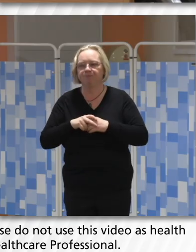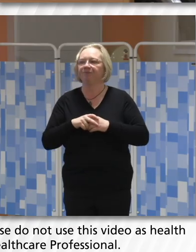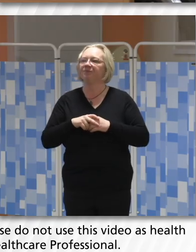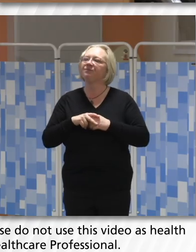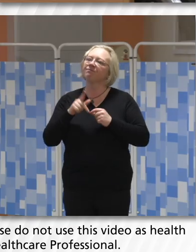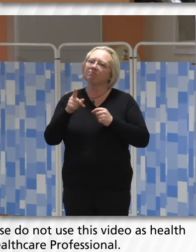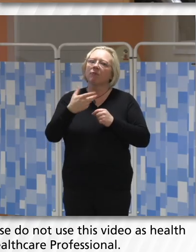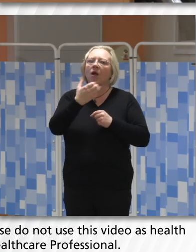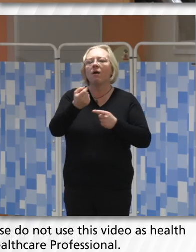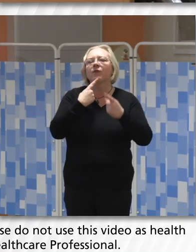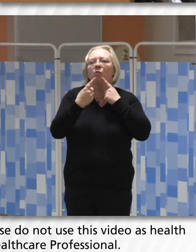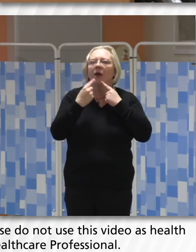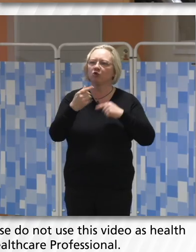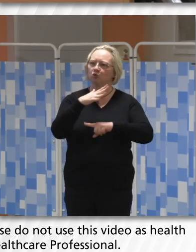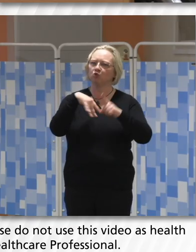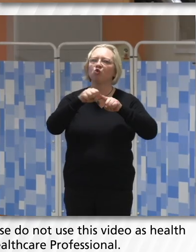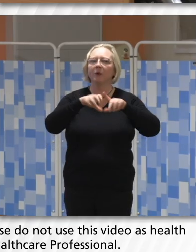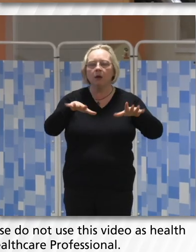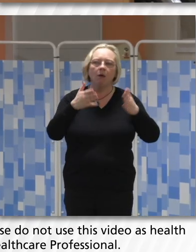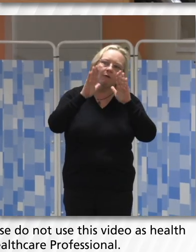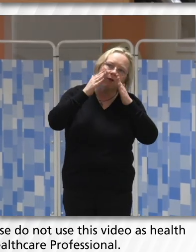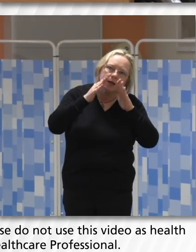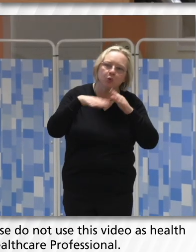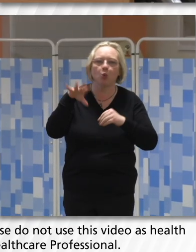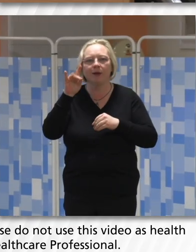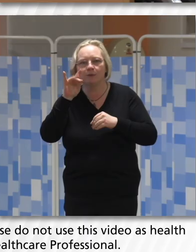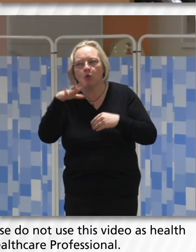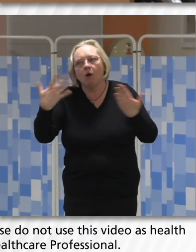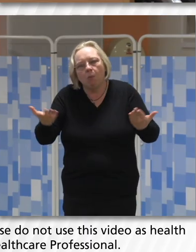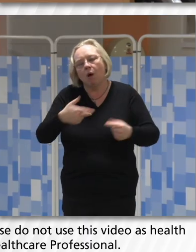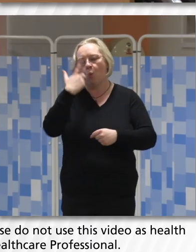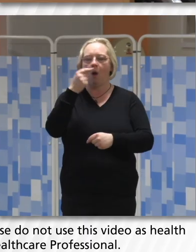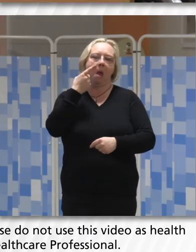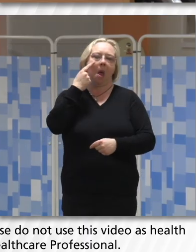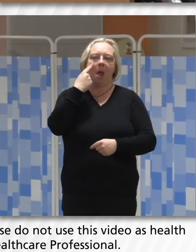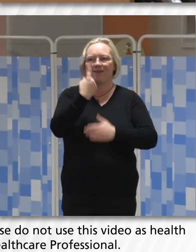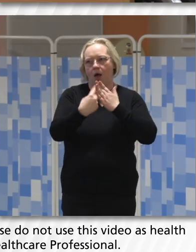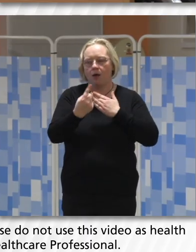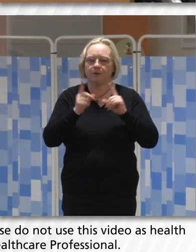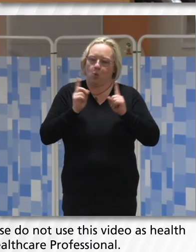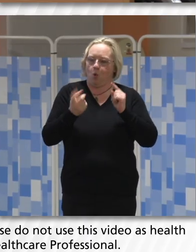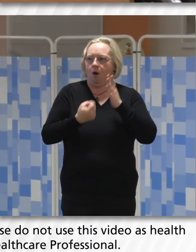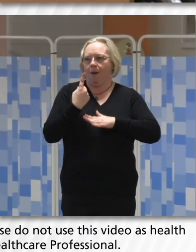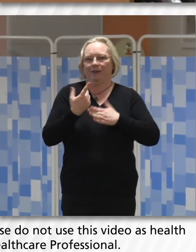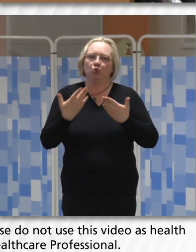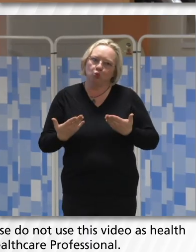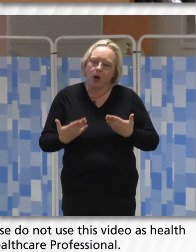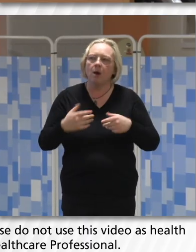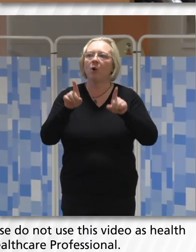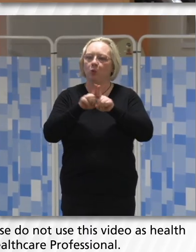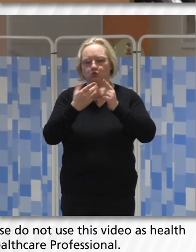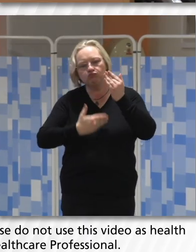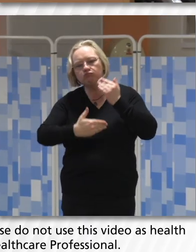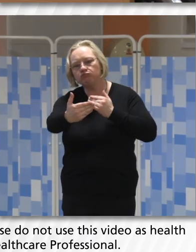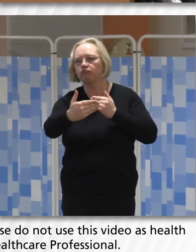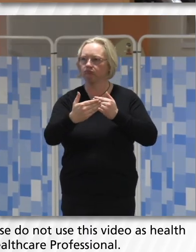our social channels. So if you follow Facebook or Instagram, you can see all the things that I'm going to show you today. But just a bit of a